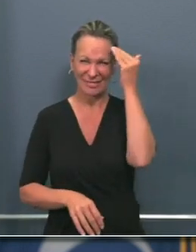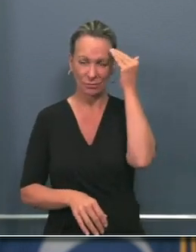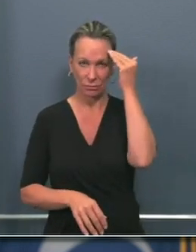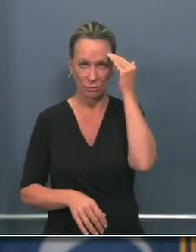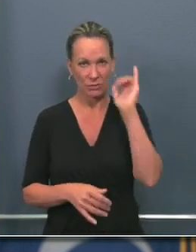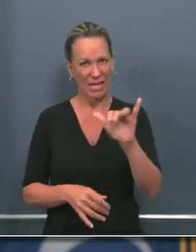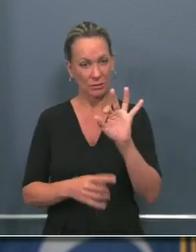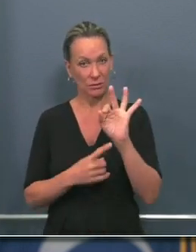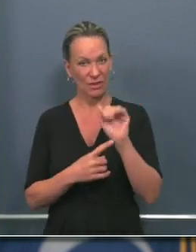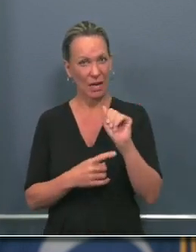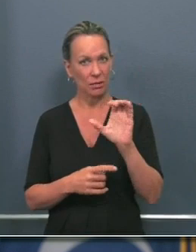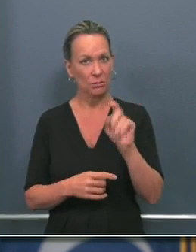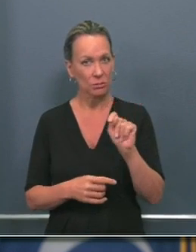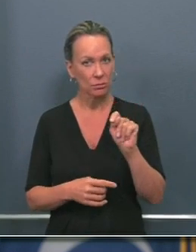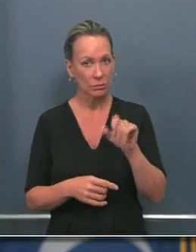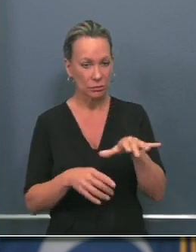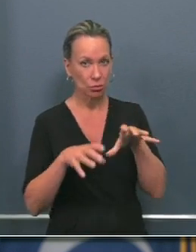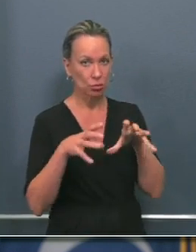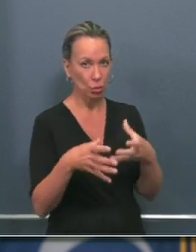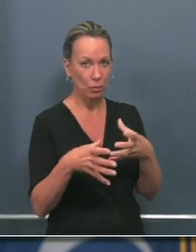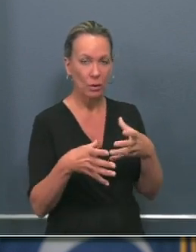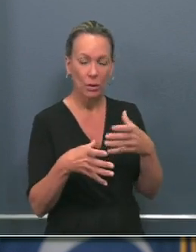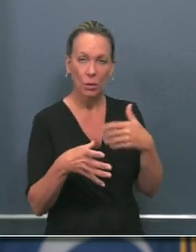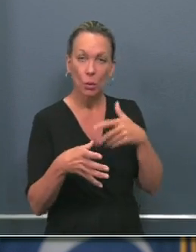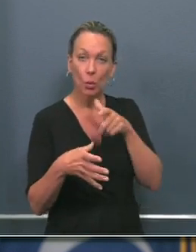elderly, those with compromised immune